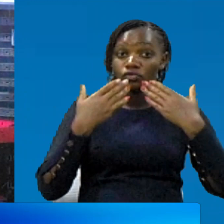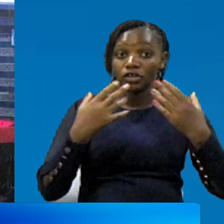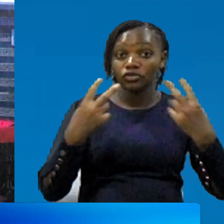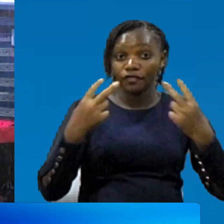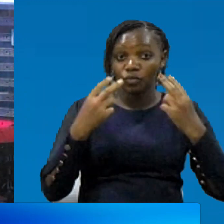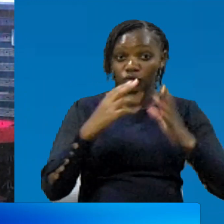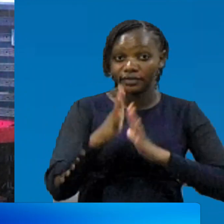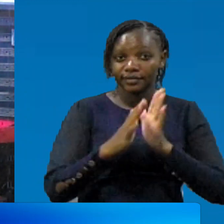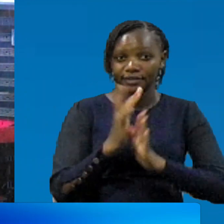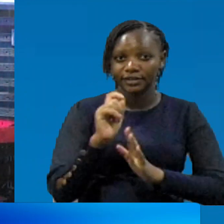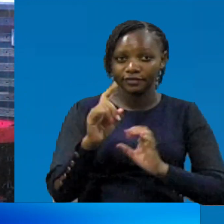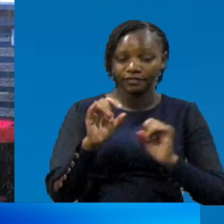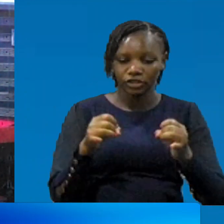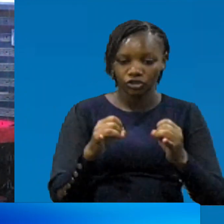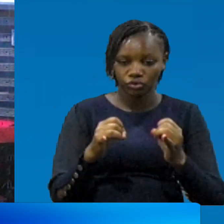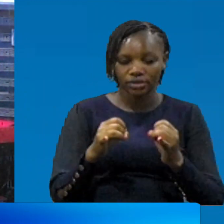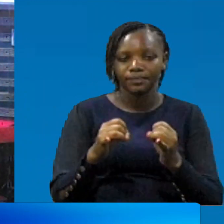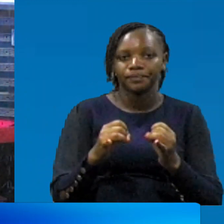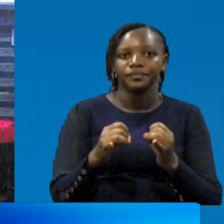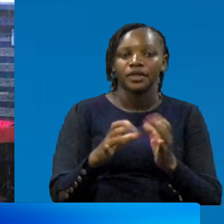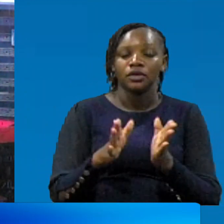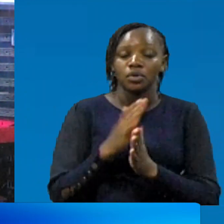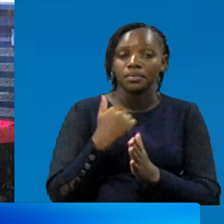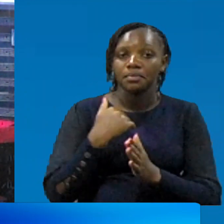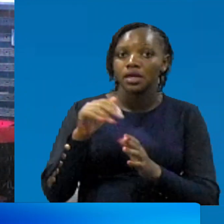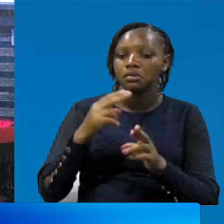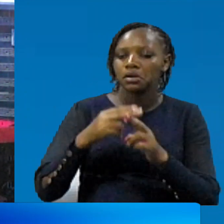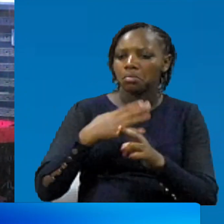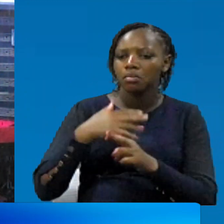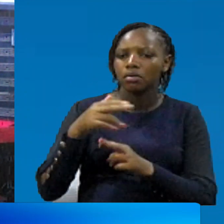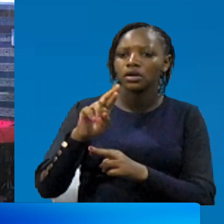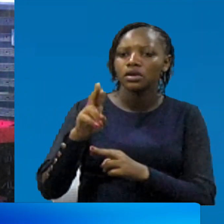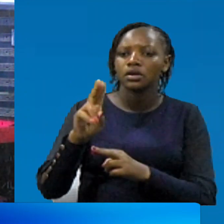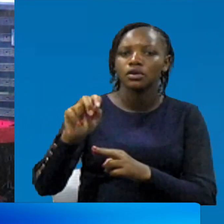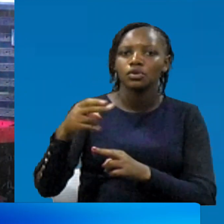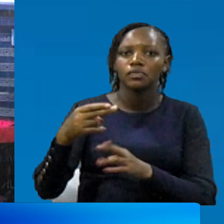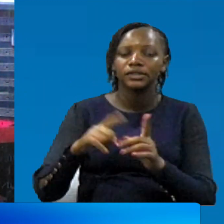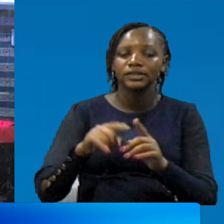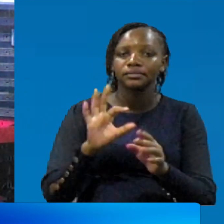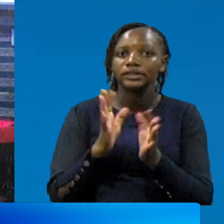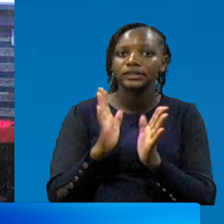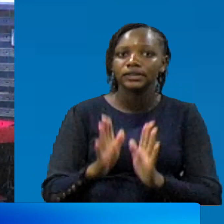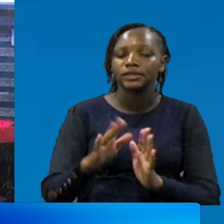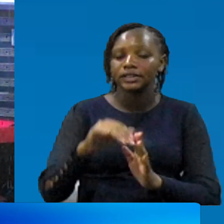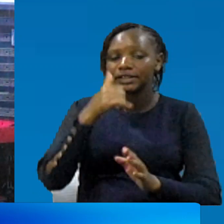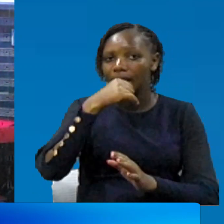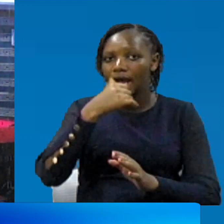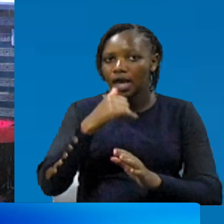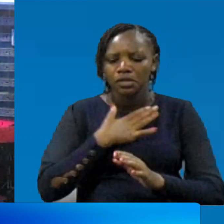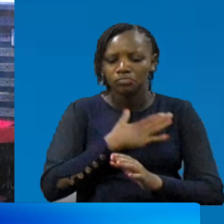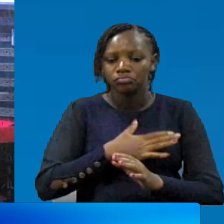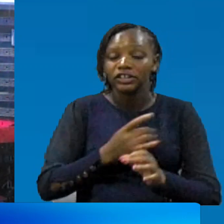Science News with me, Ruth Mweni, and our sign language interpreter has been Anne Wairimo. Don't